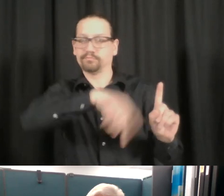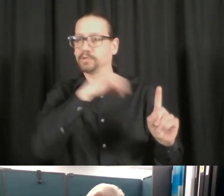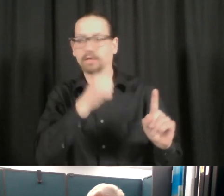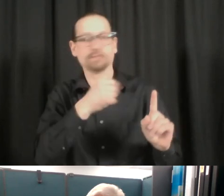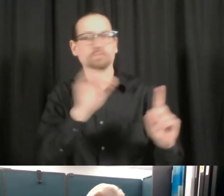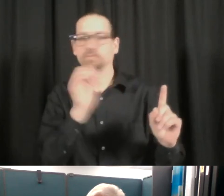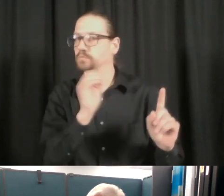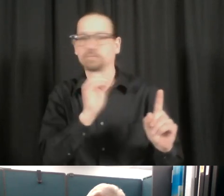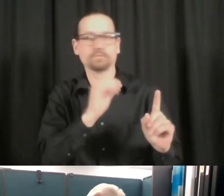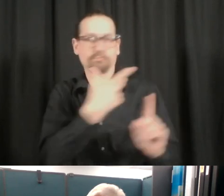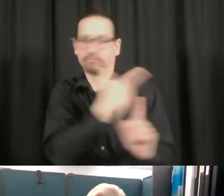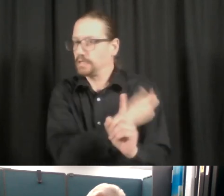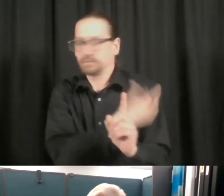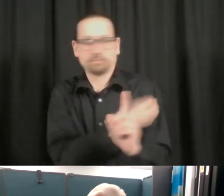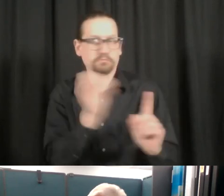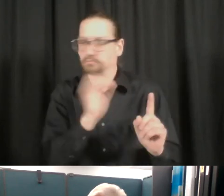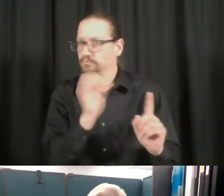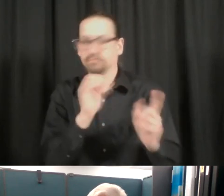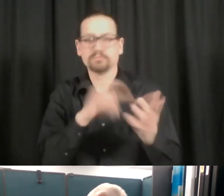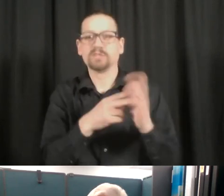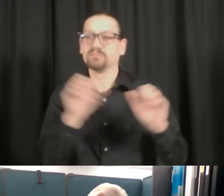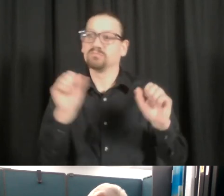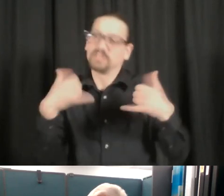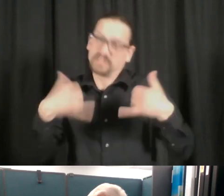Thank you.